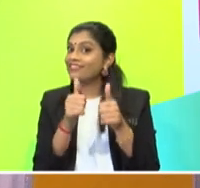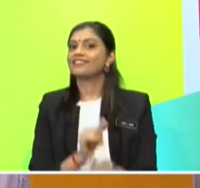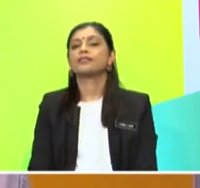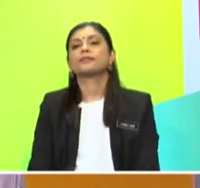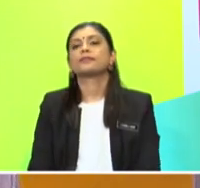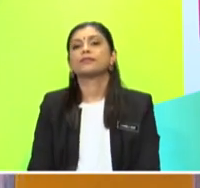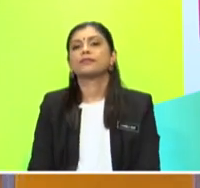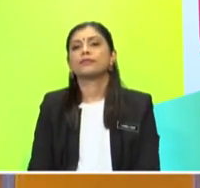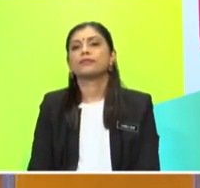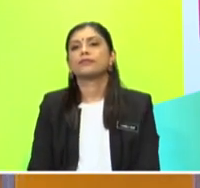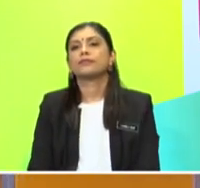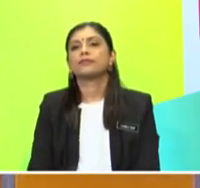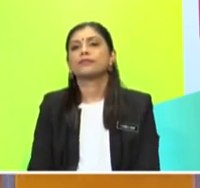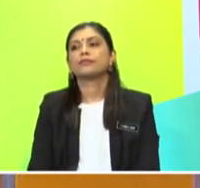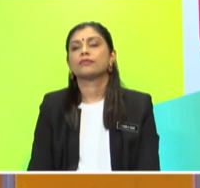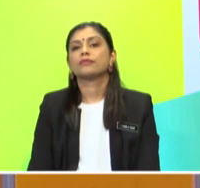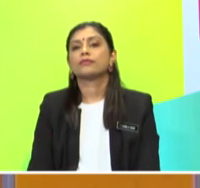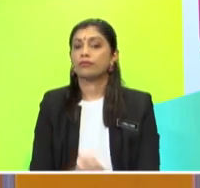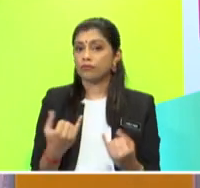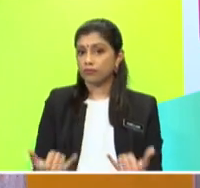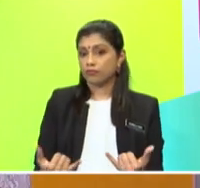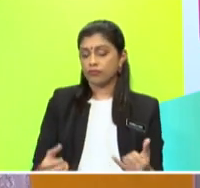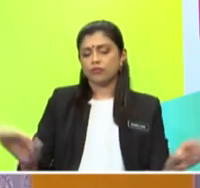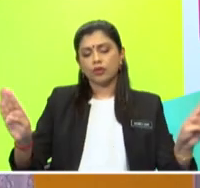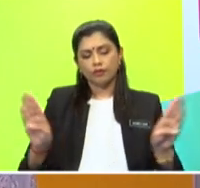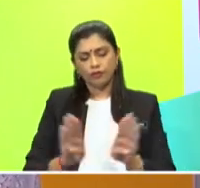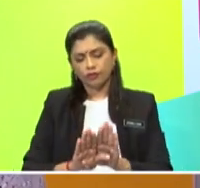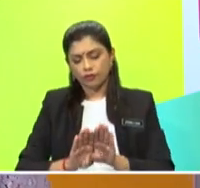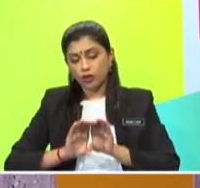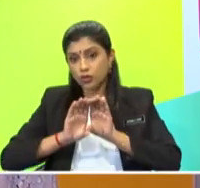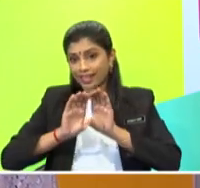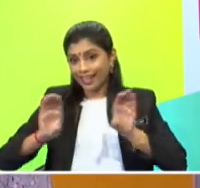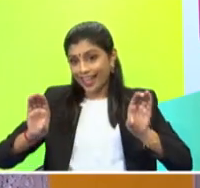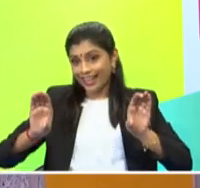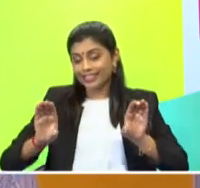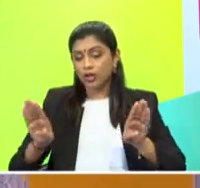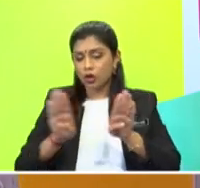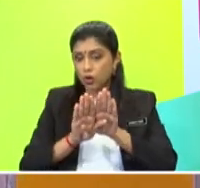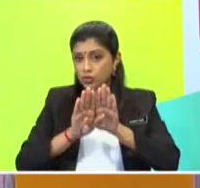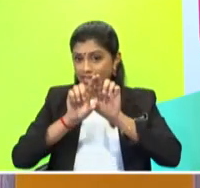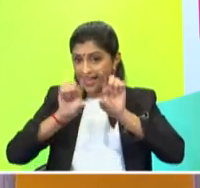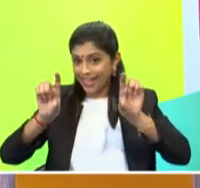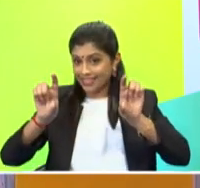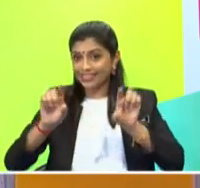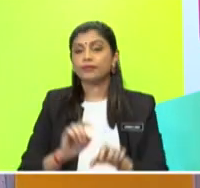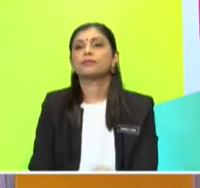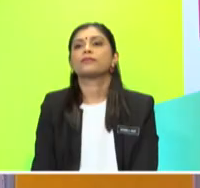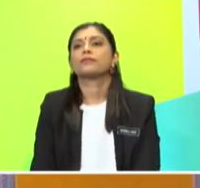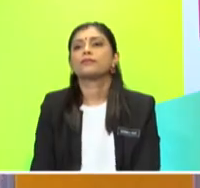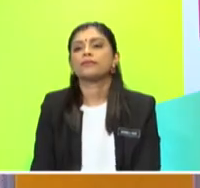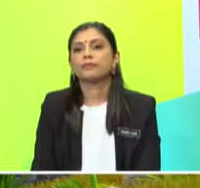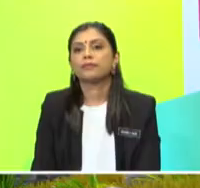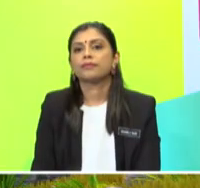who wants to proceed with our closing line? We have our opening line, so now we shall proceed to our closing line. Anyone in the house wants to